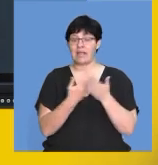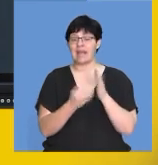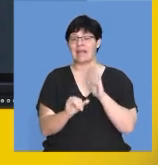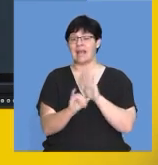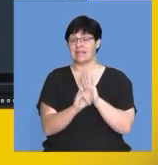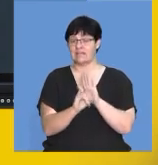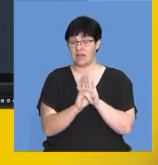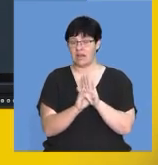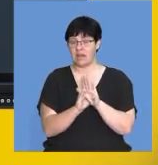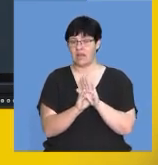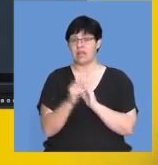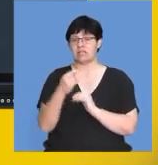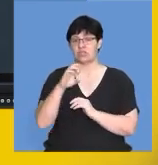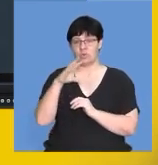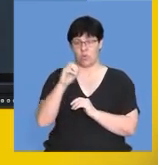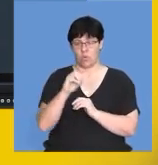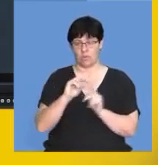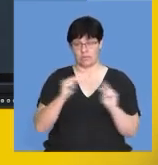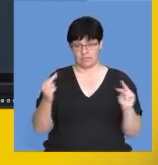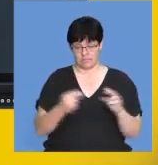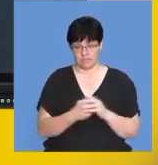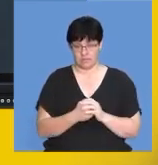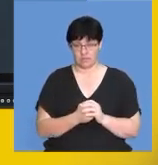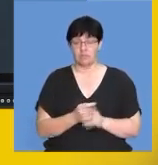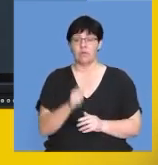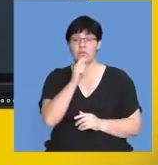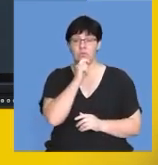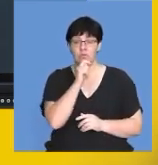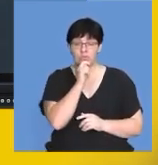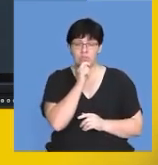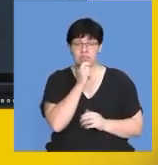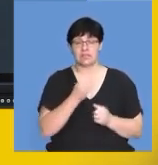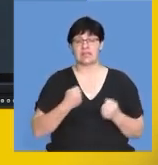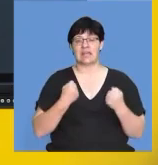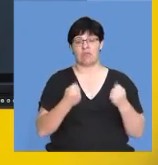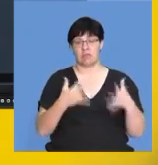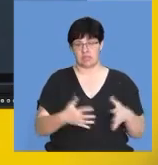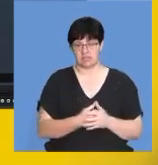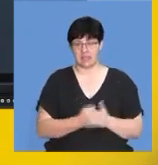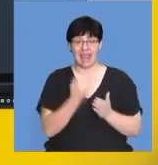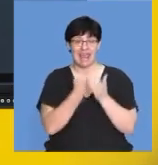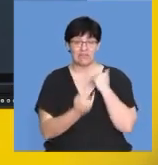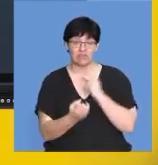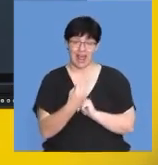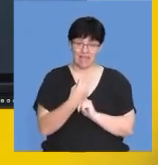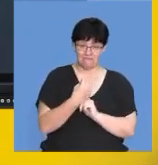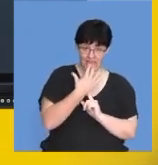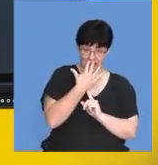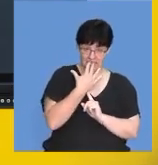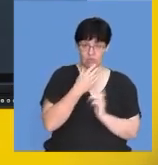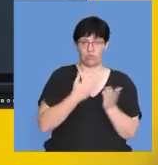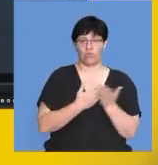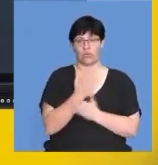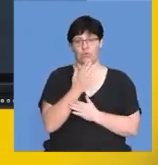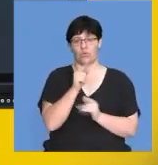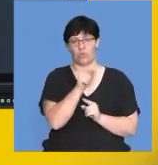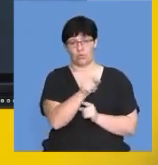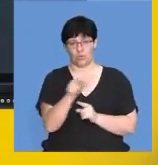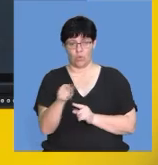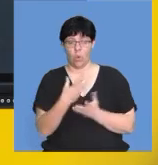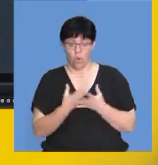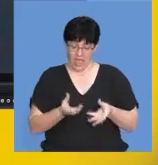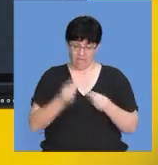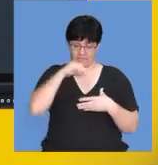the genotypes. And as I said at the start, use the carriers, use individuals that are affected by this condition or that have the